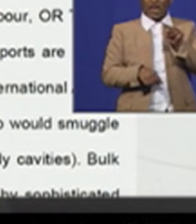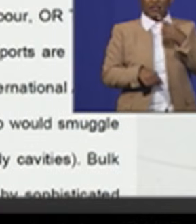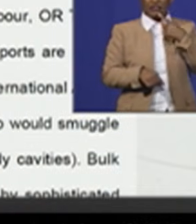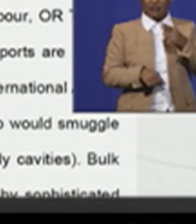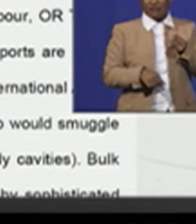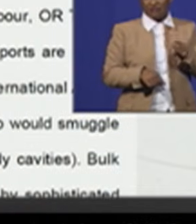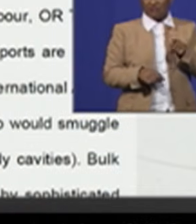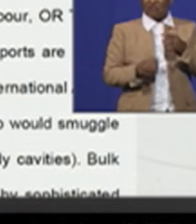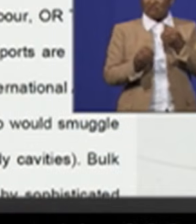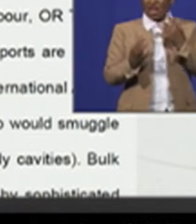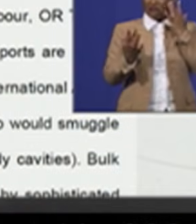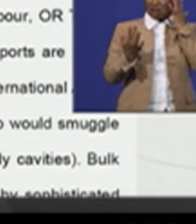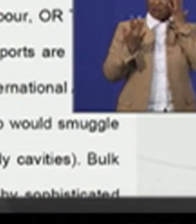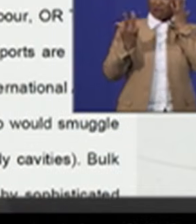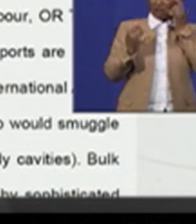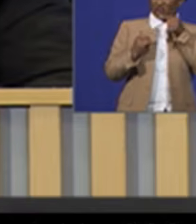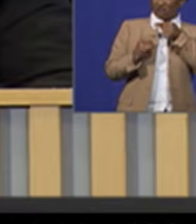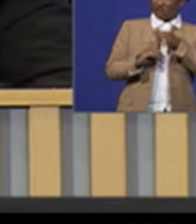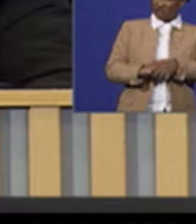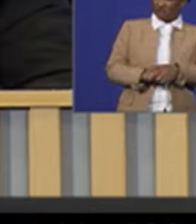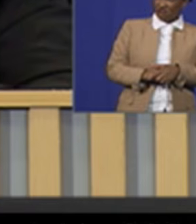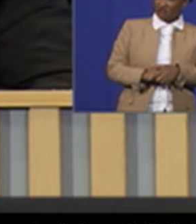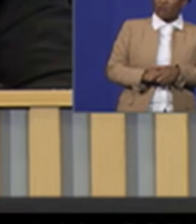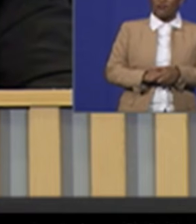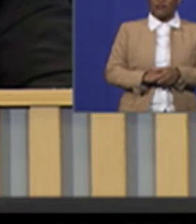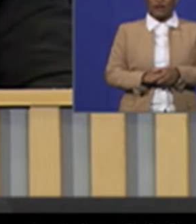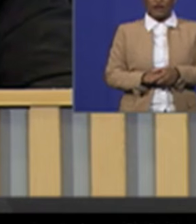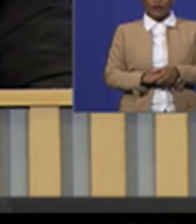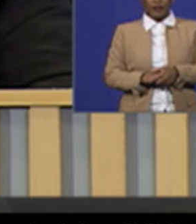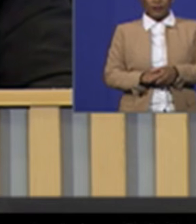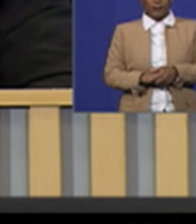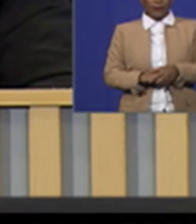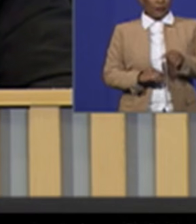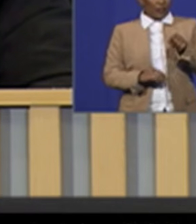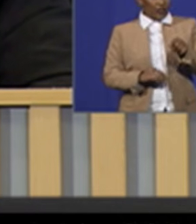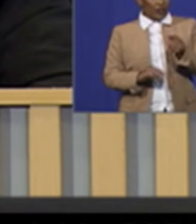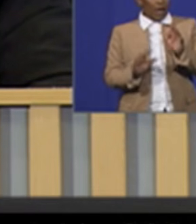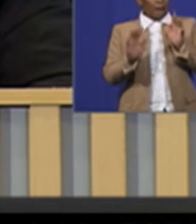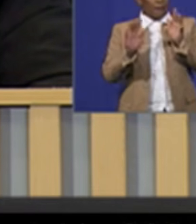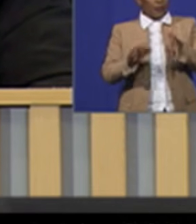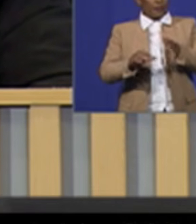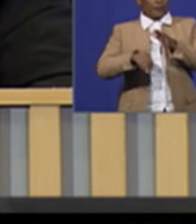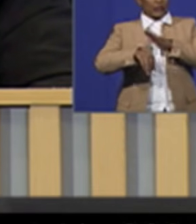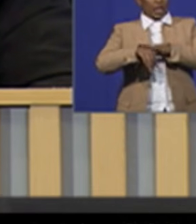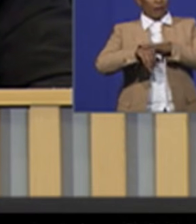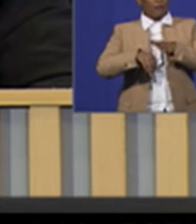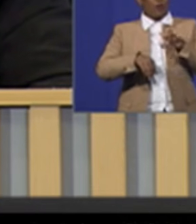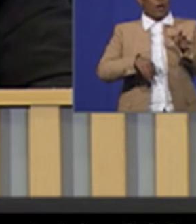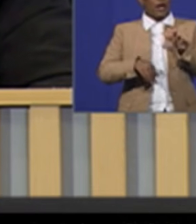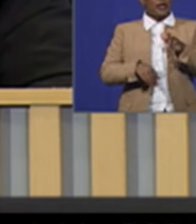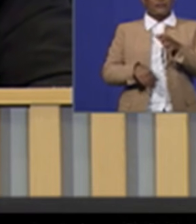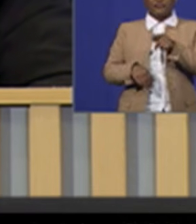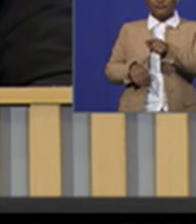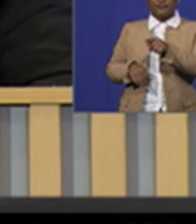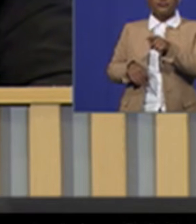dintsi. This is the only matter where such samples were obtained. So I find it extremely